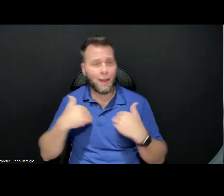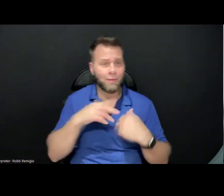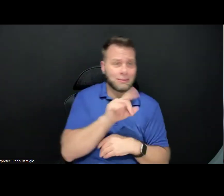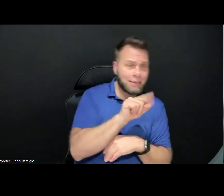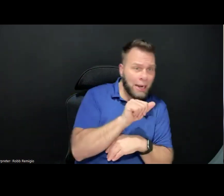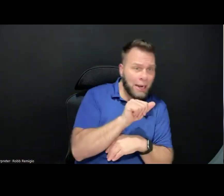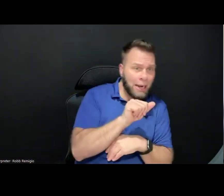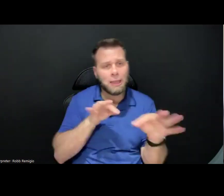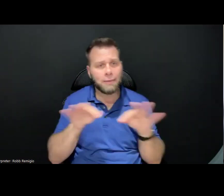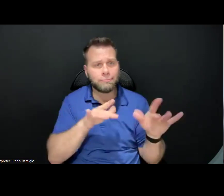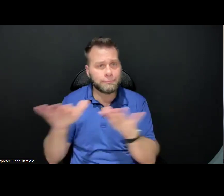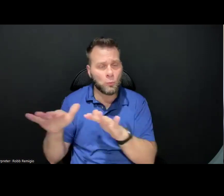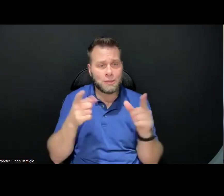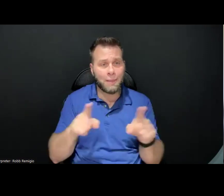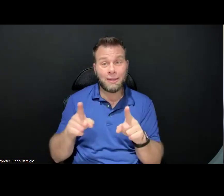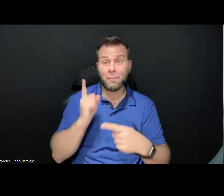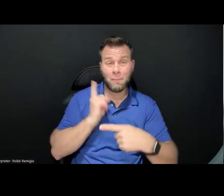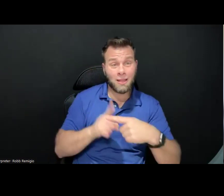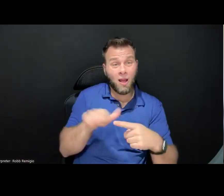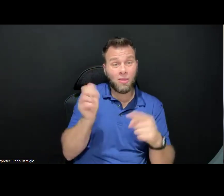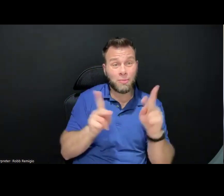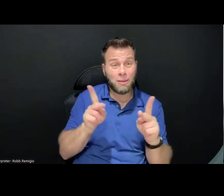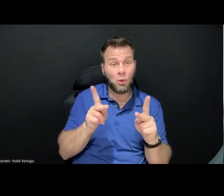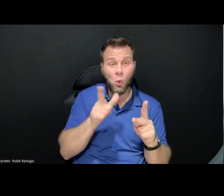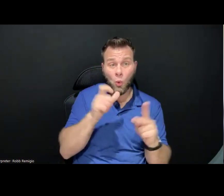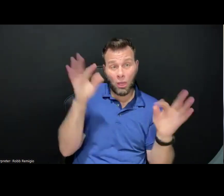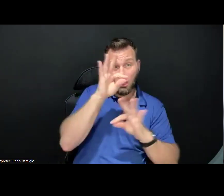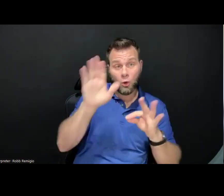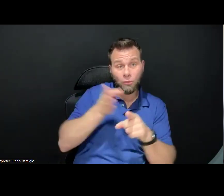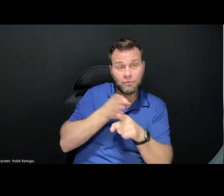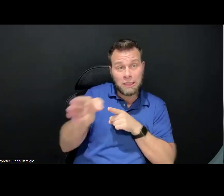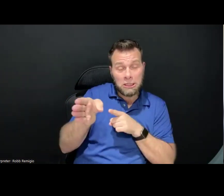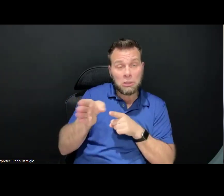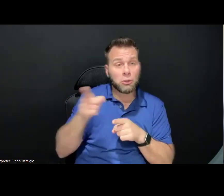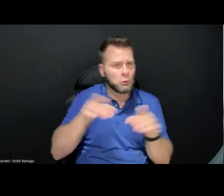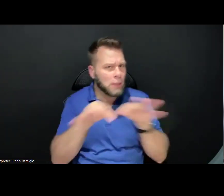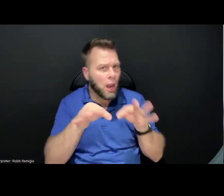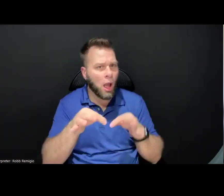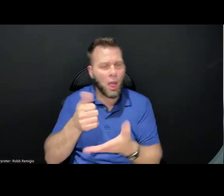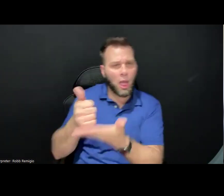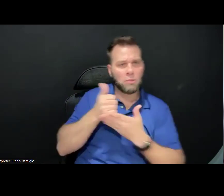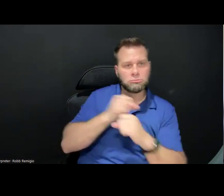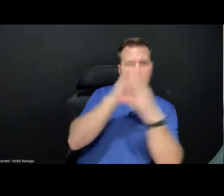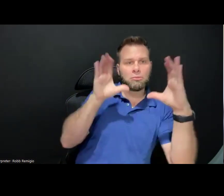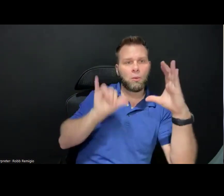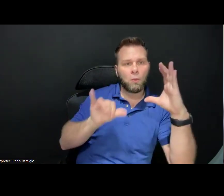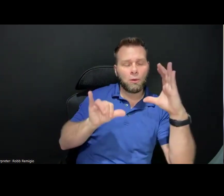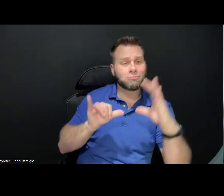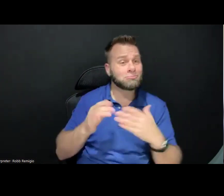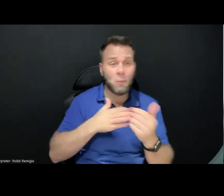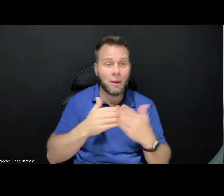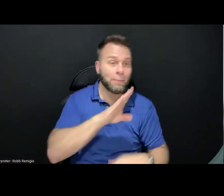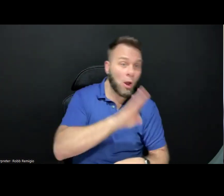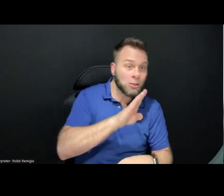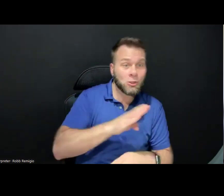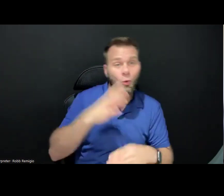bring others into the world that you are expert in. And it really is effective, even with decision makers and policymakers, to make